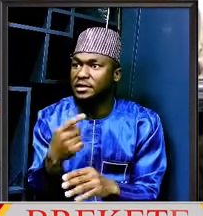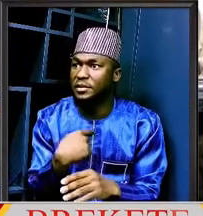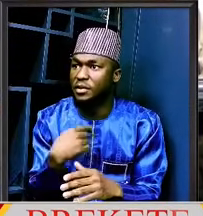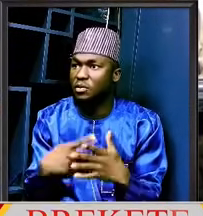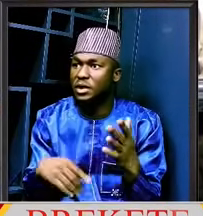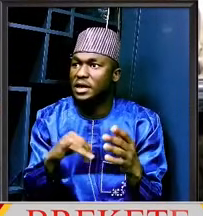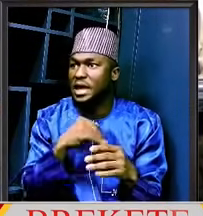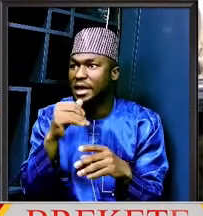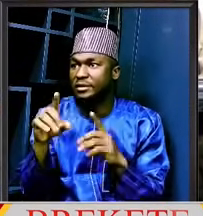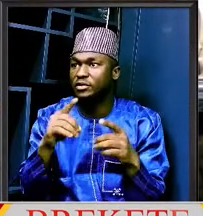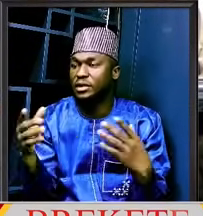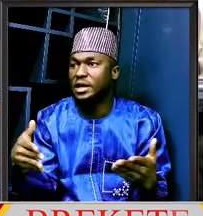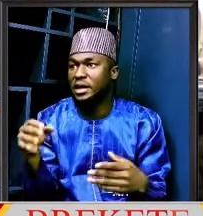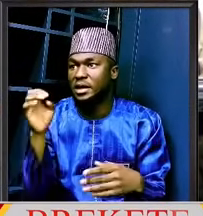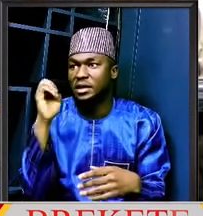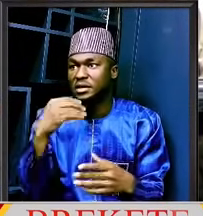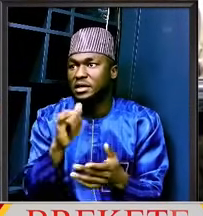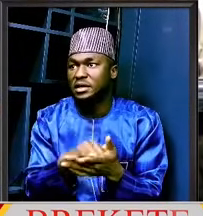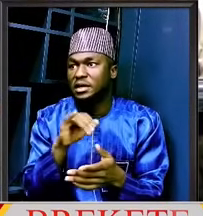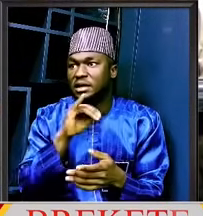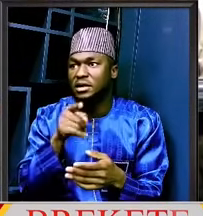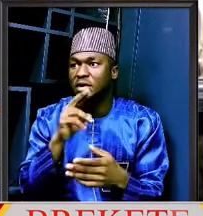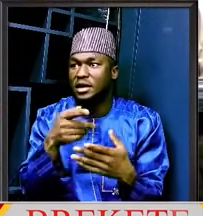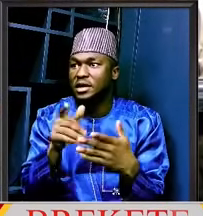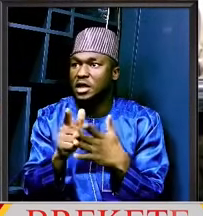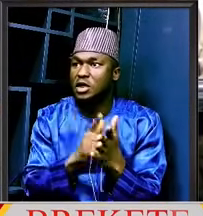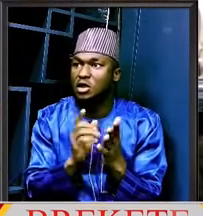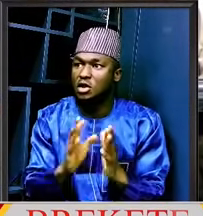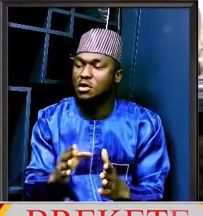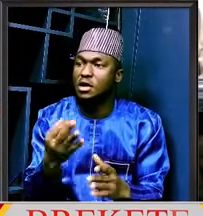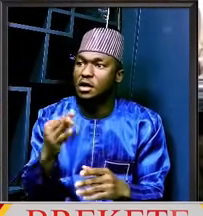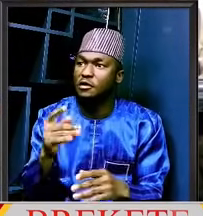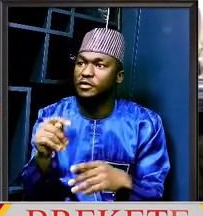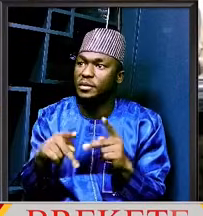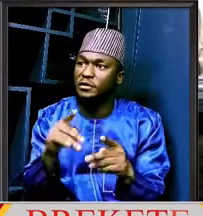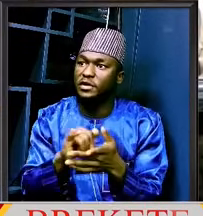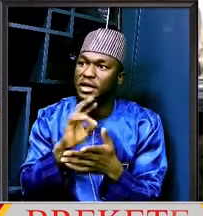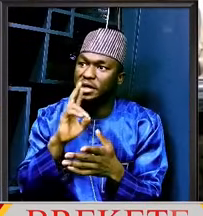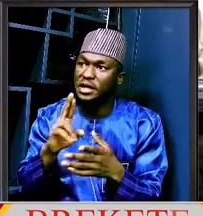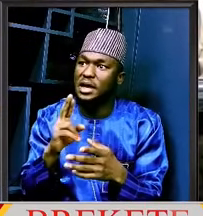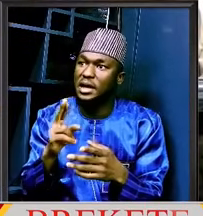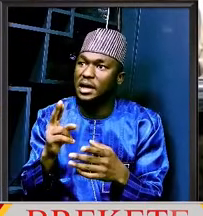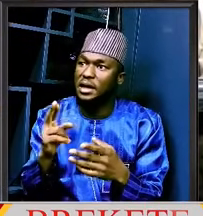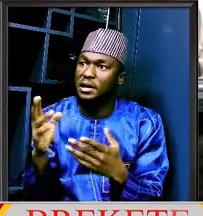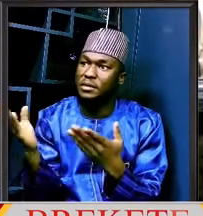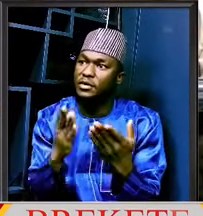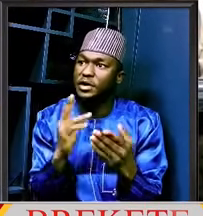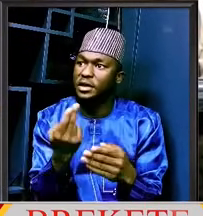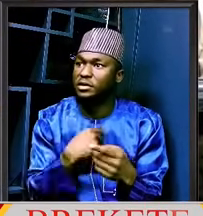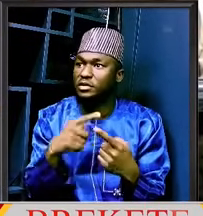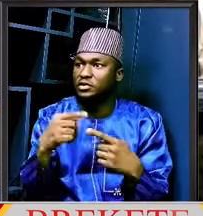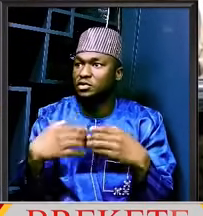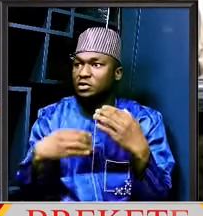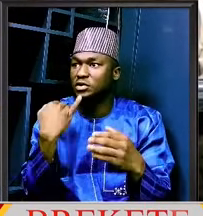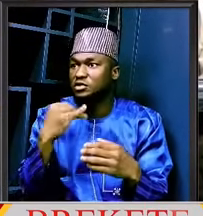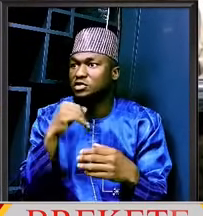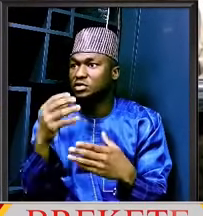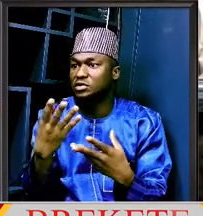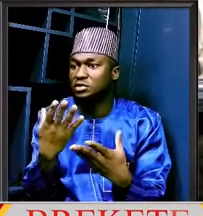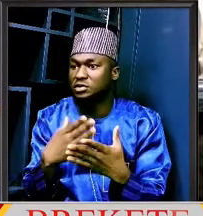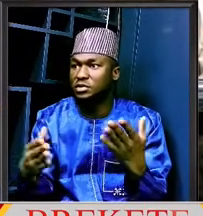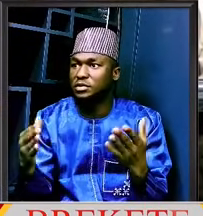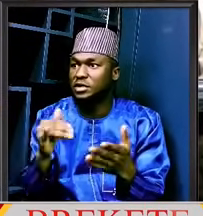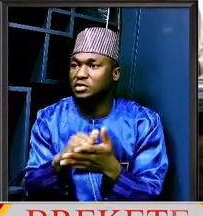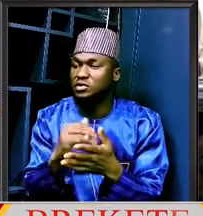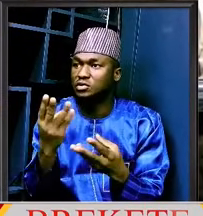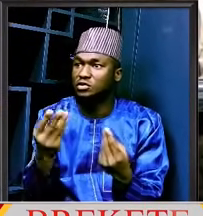what am I doing in the court? And I said, he's the lawyer of the people that looked for my mother's trouble. He now said, there is not something they can solve out